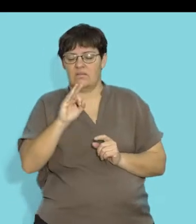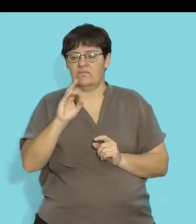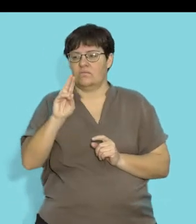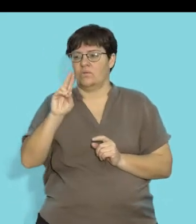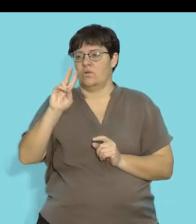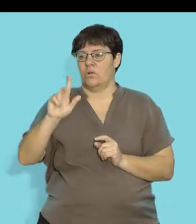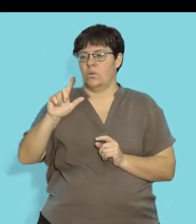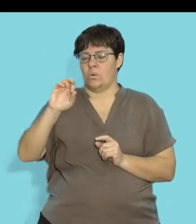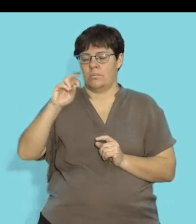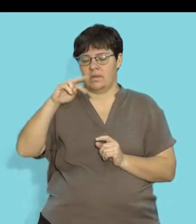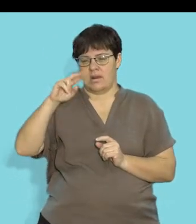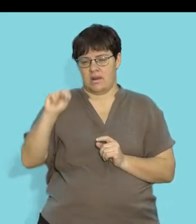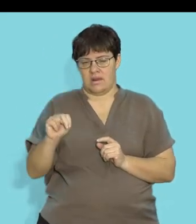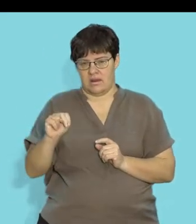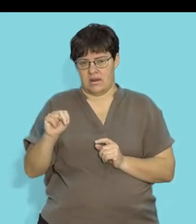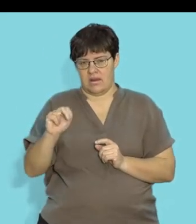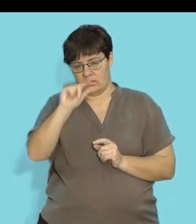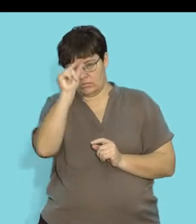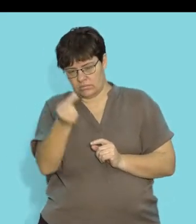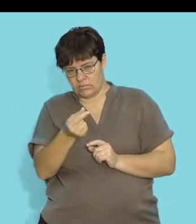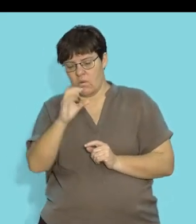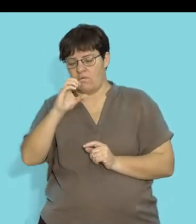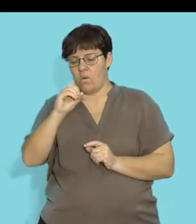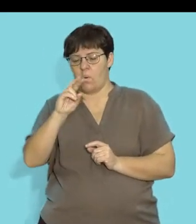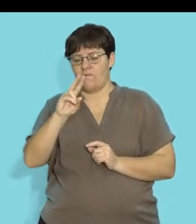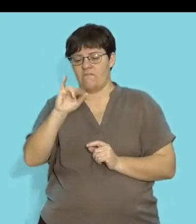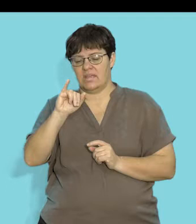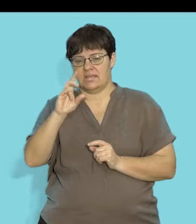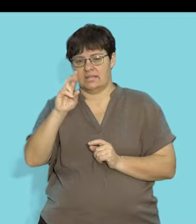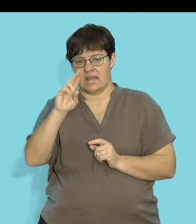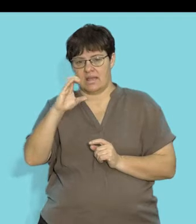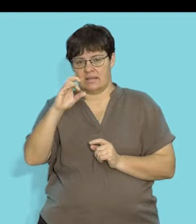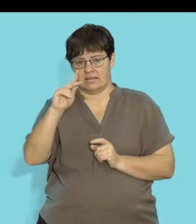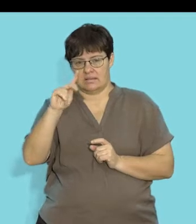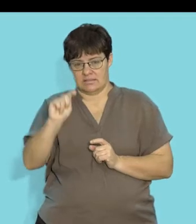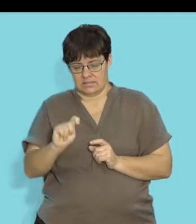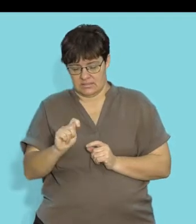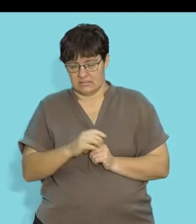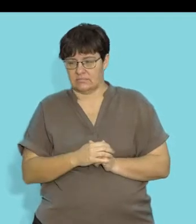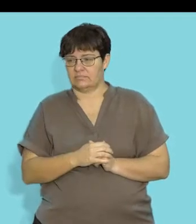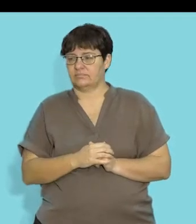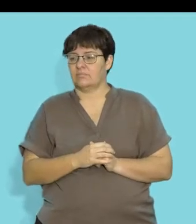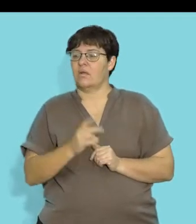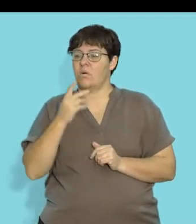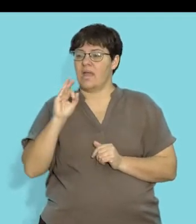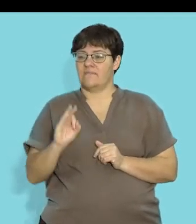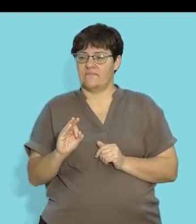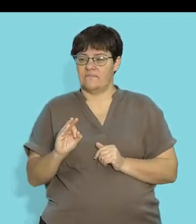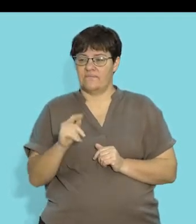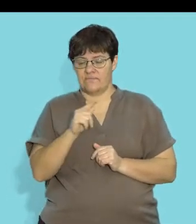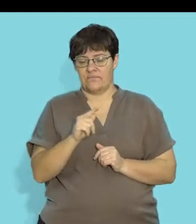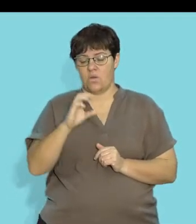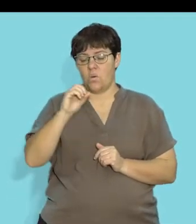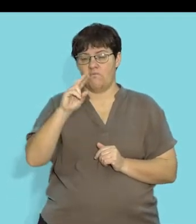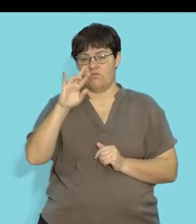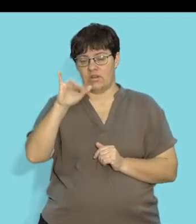tubes, or if you mention the oviducts, that would be correct. We've got the structure F, which points to the